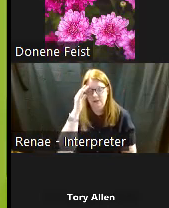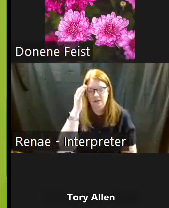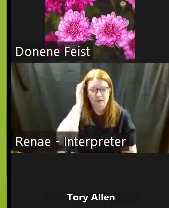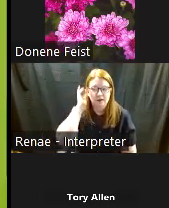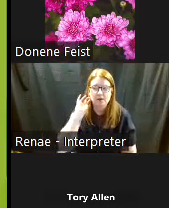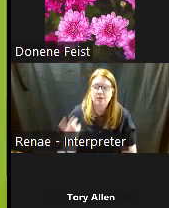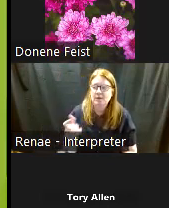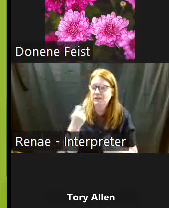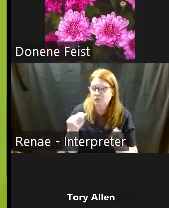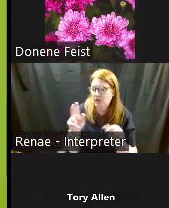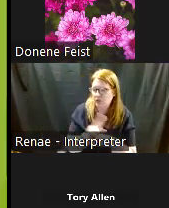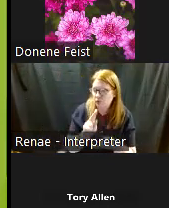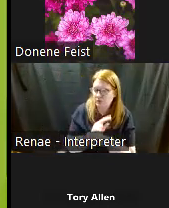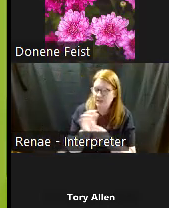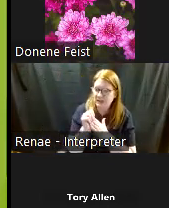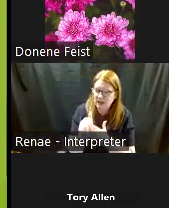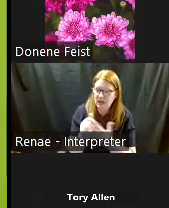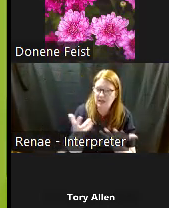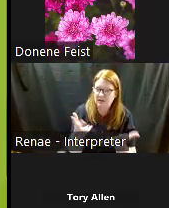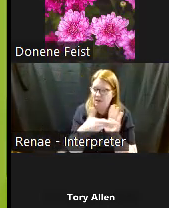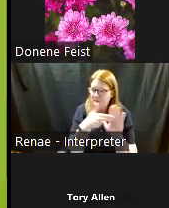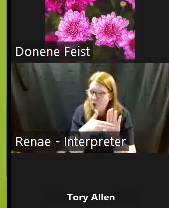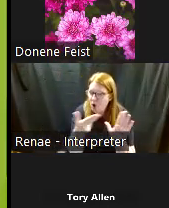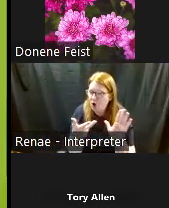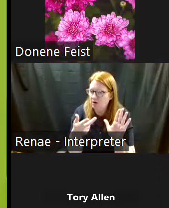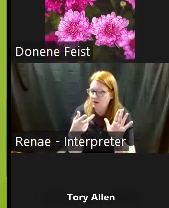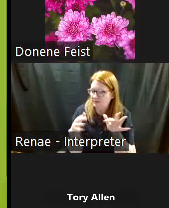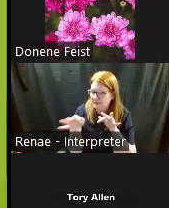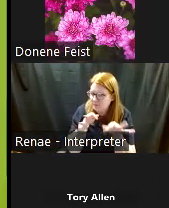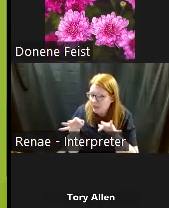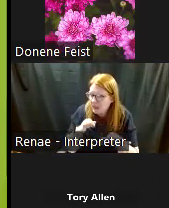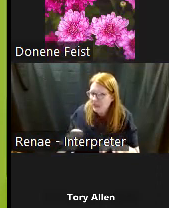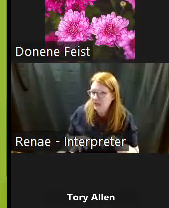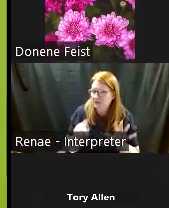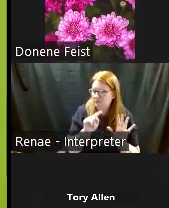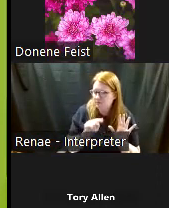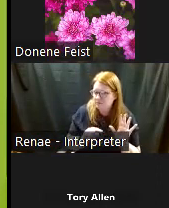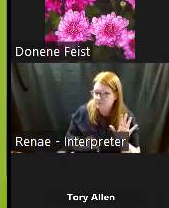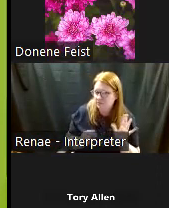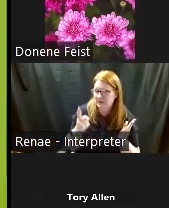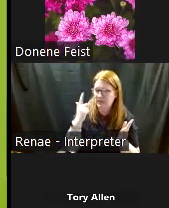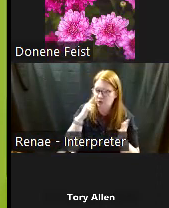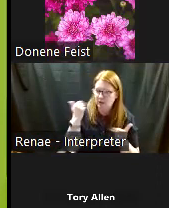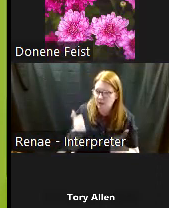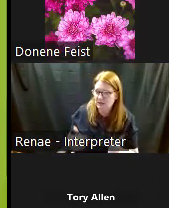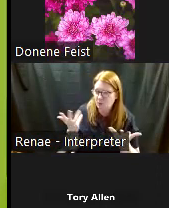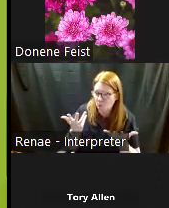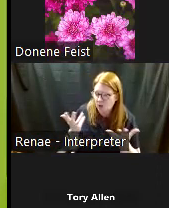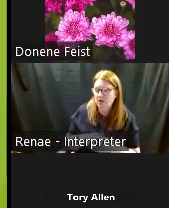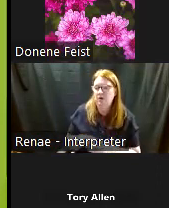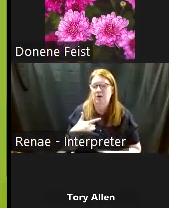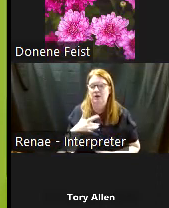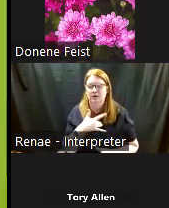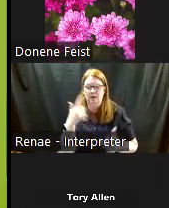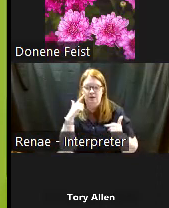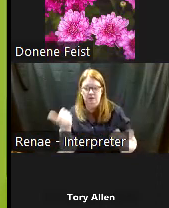guide. I'll mark stuff and write notes in there and then just kind of walk through it, explaining, what hearing loss is and what types of hearing loss there are